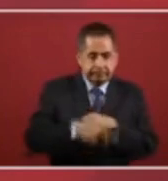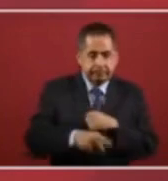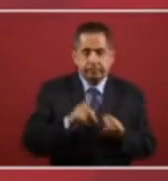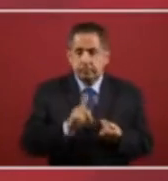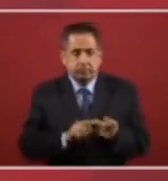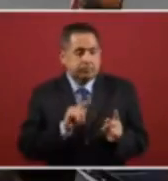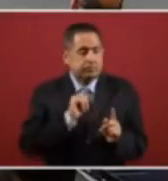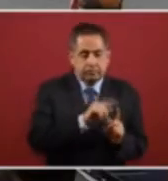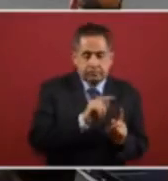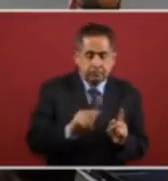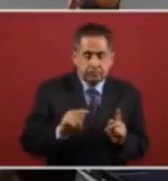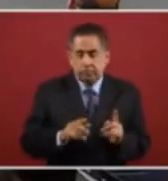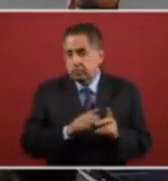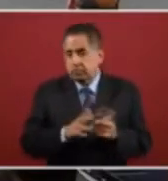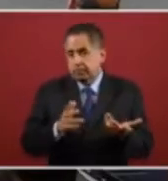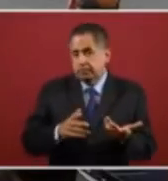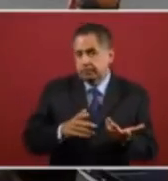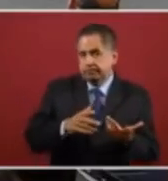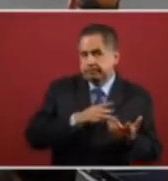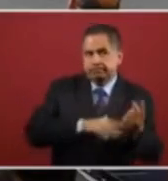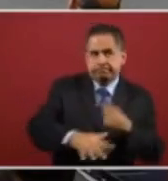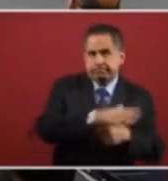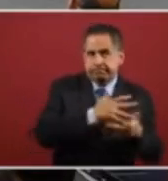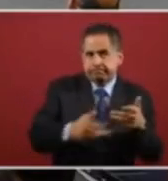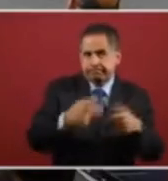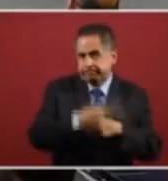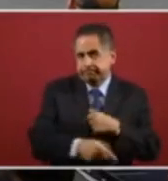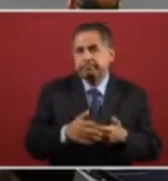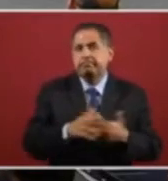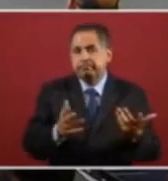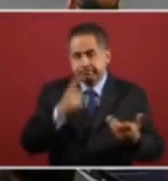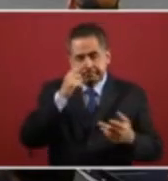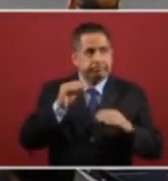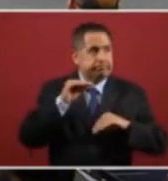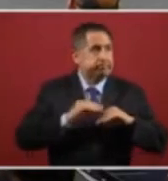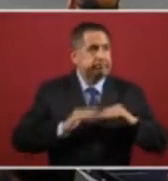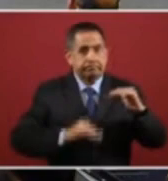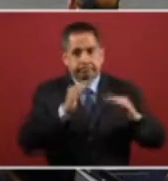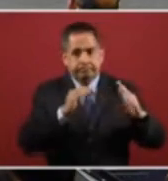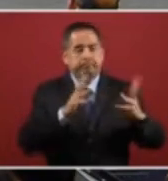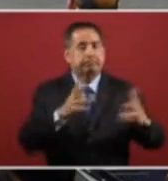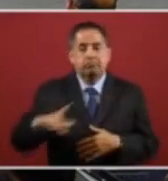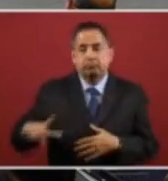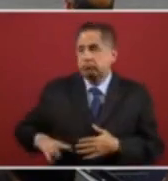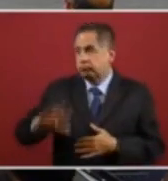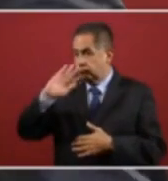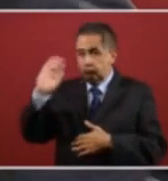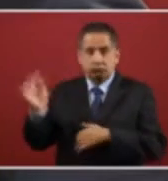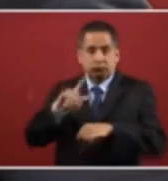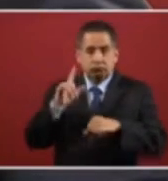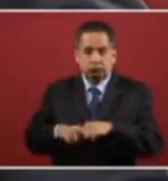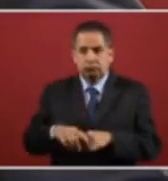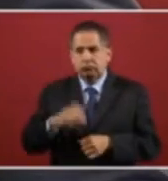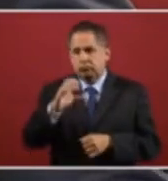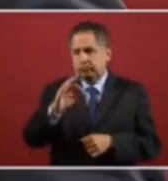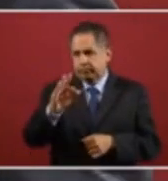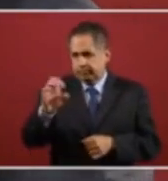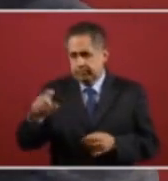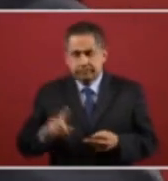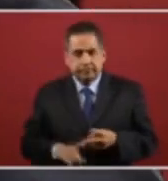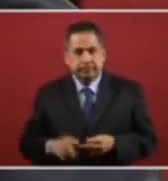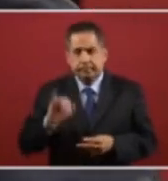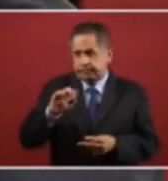and it identifies the vulnerabilities and the risks in your territory. And the federal government, with all its